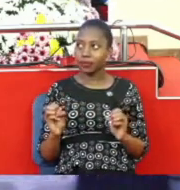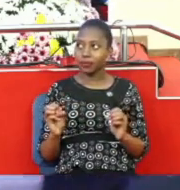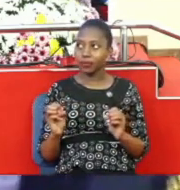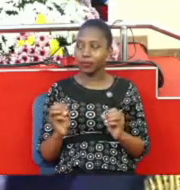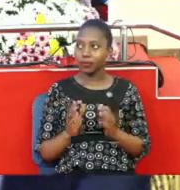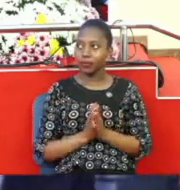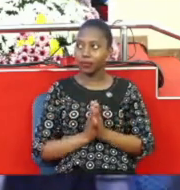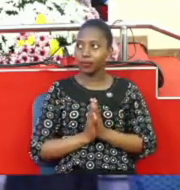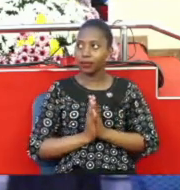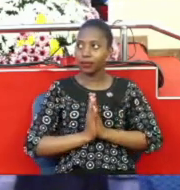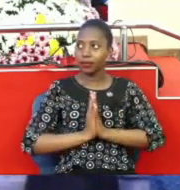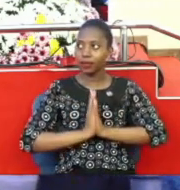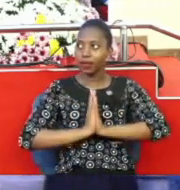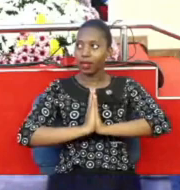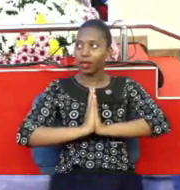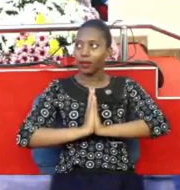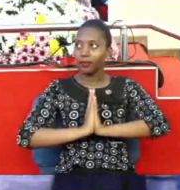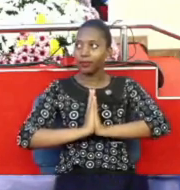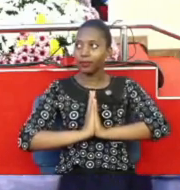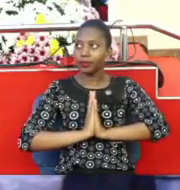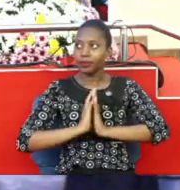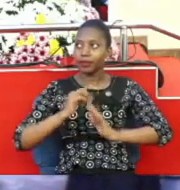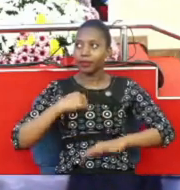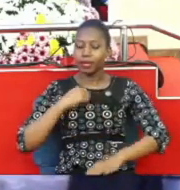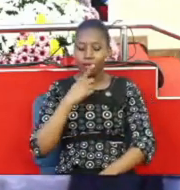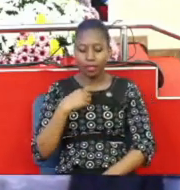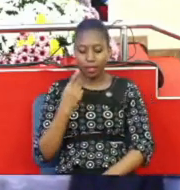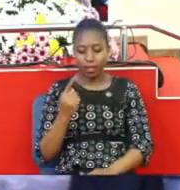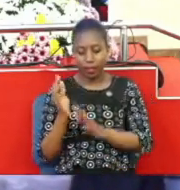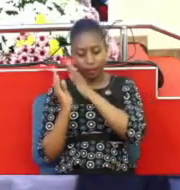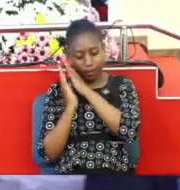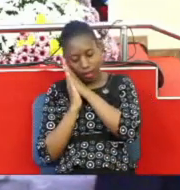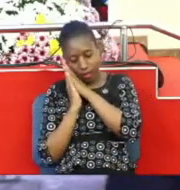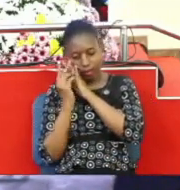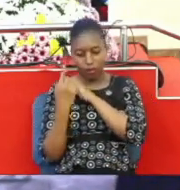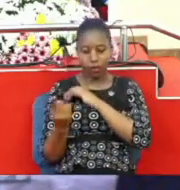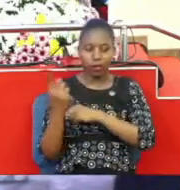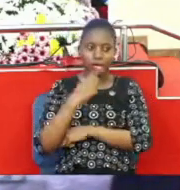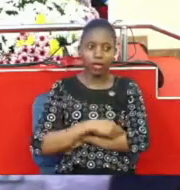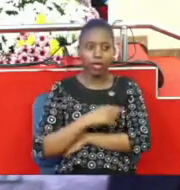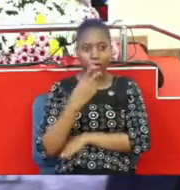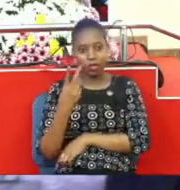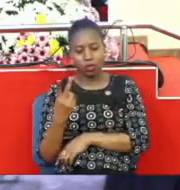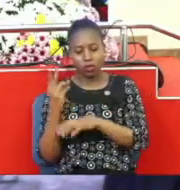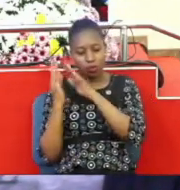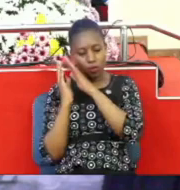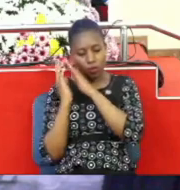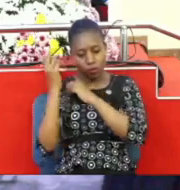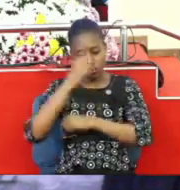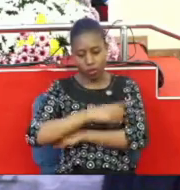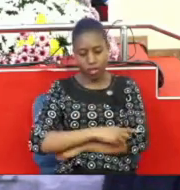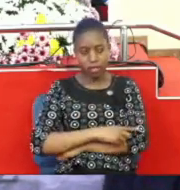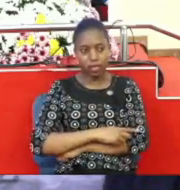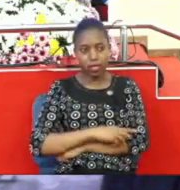him, nimelala siku mbili, nimelala siku tatu, nimelala sasa, you know. Then he gives me a letter. Akanipa ile barua. Ah, those